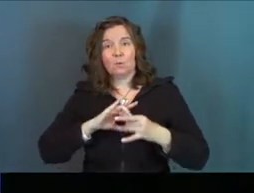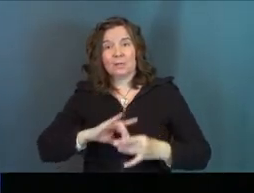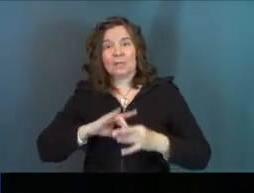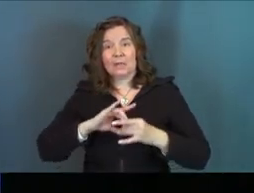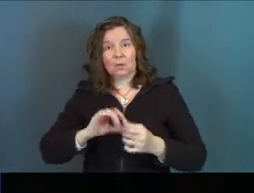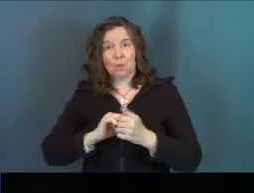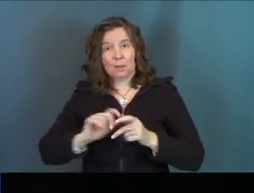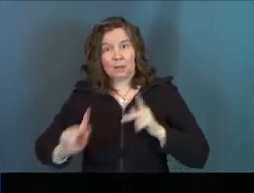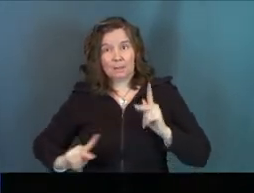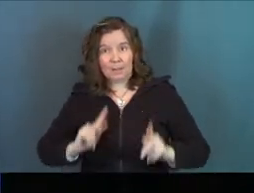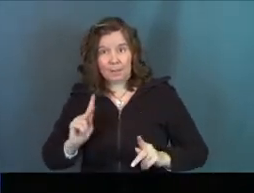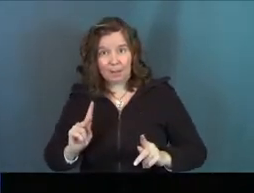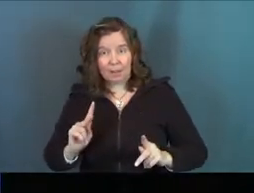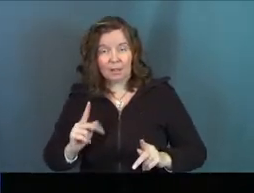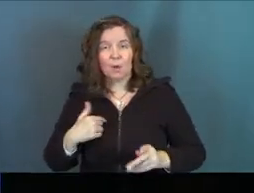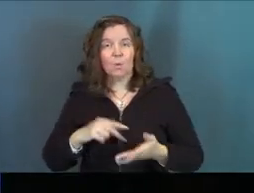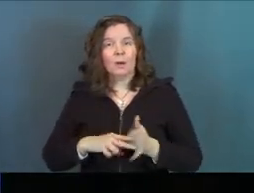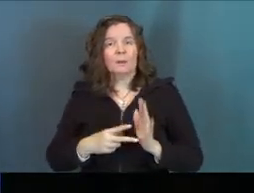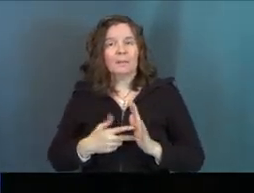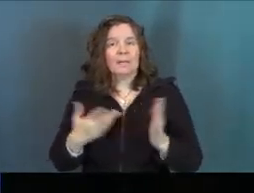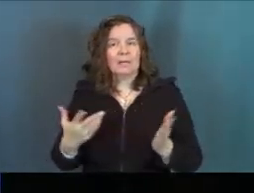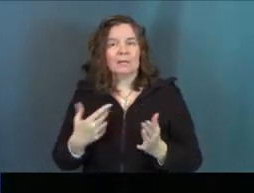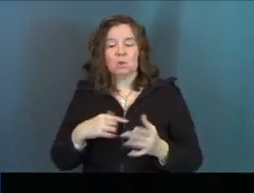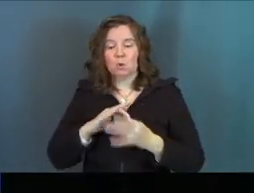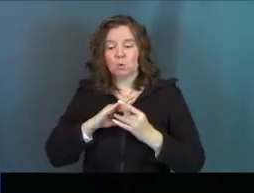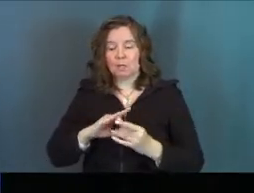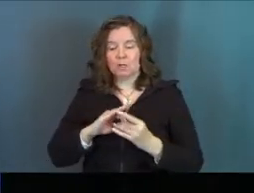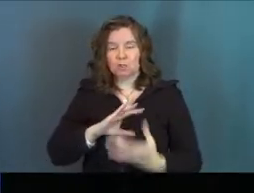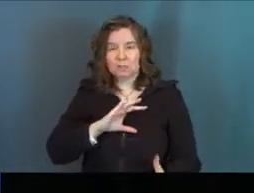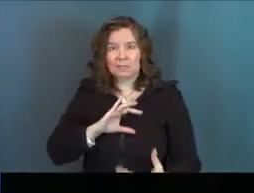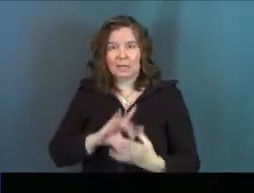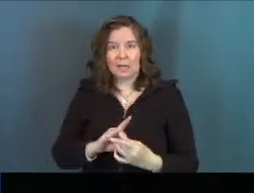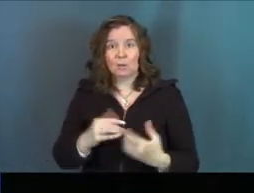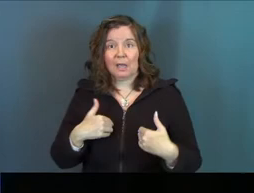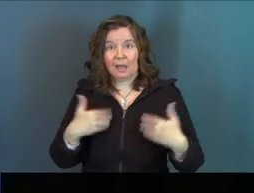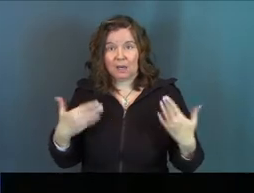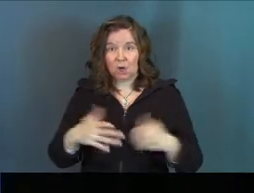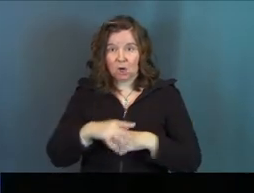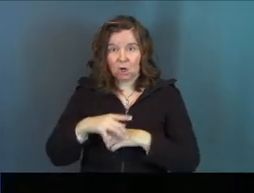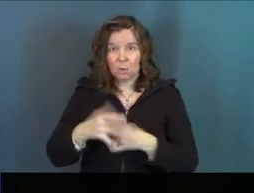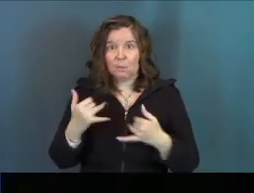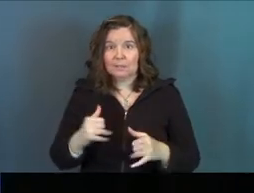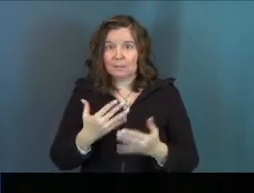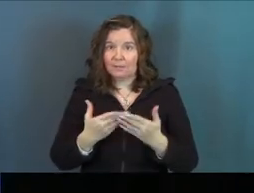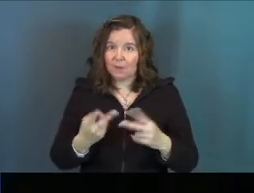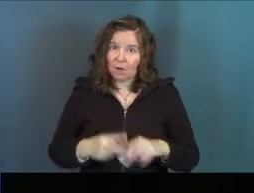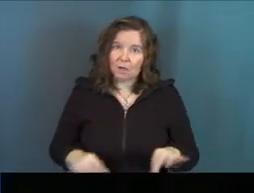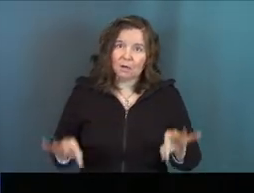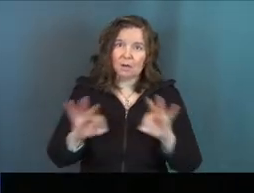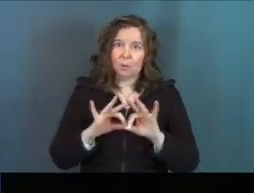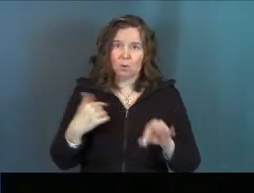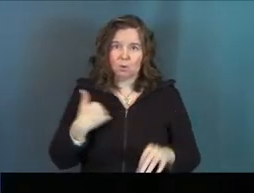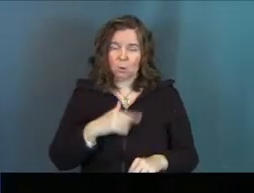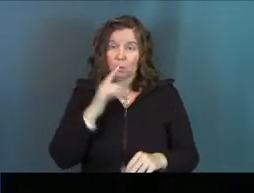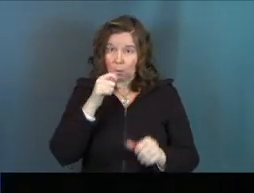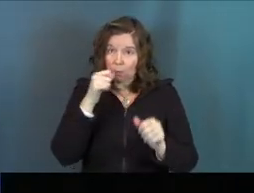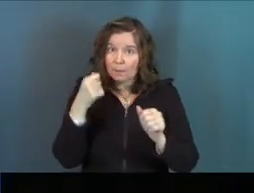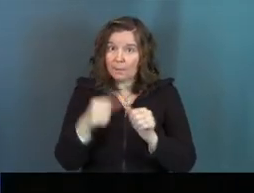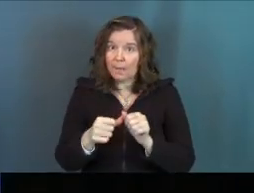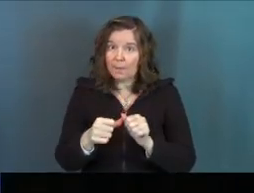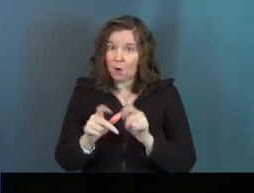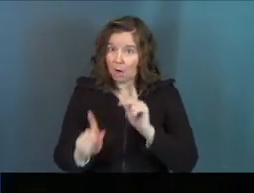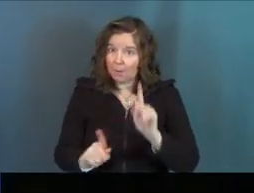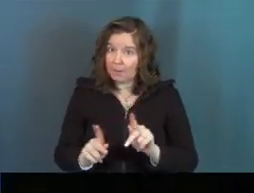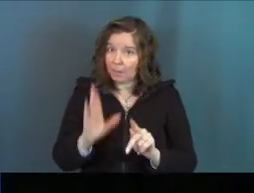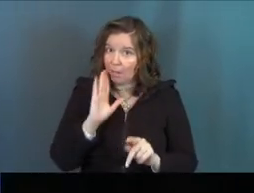relationship with people, okay? And what I mean by that is those relational connections that we had here on earth will still be very important to us. Again, we will remember